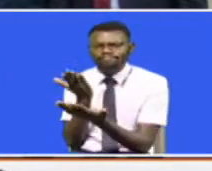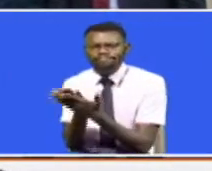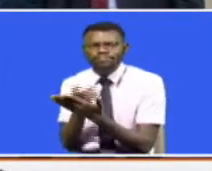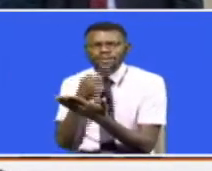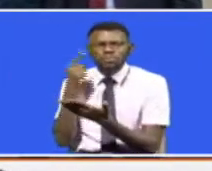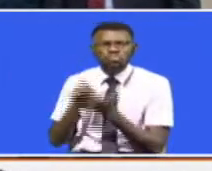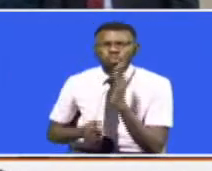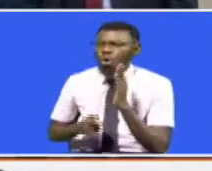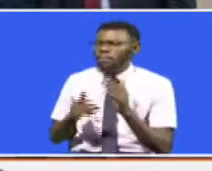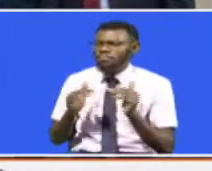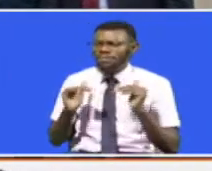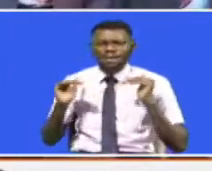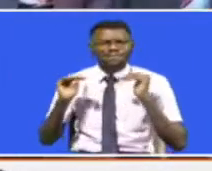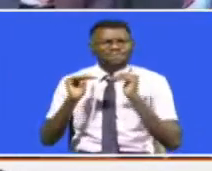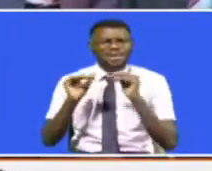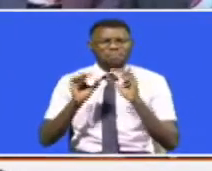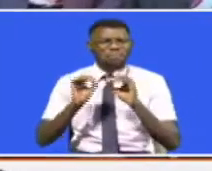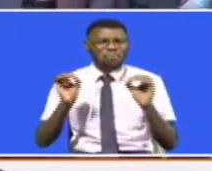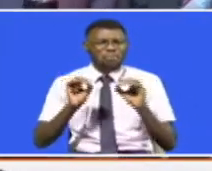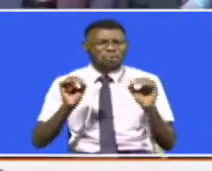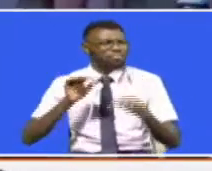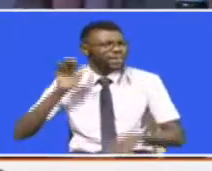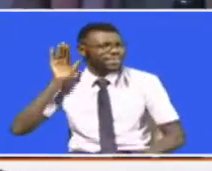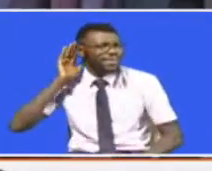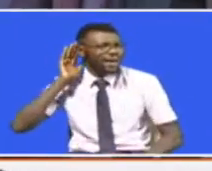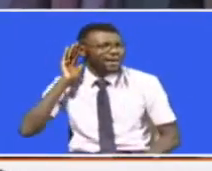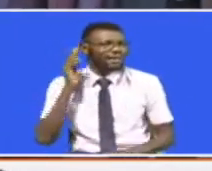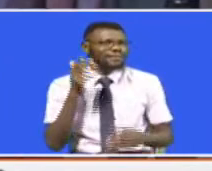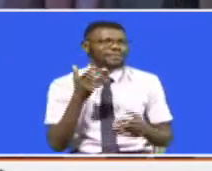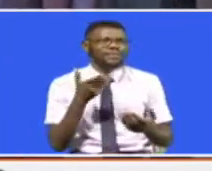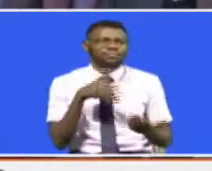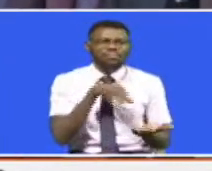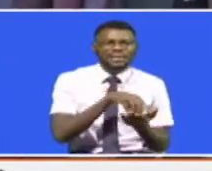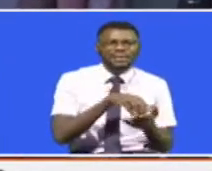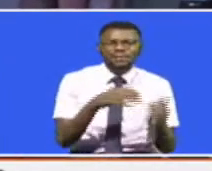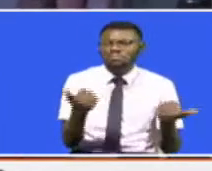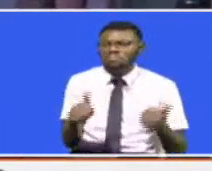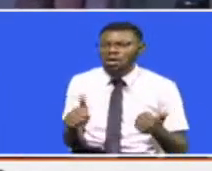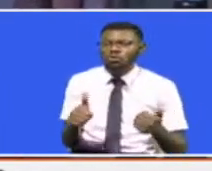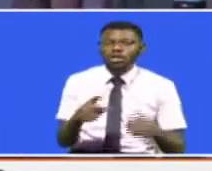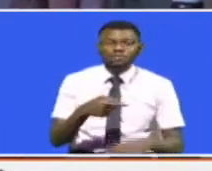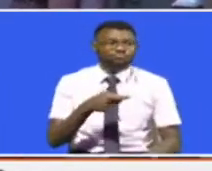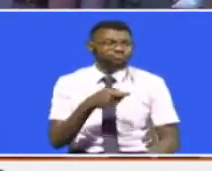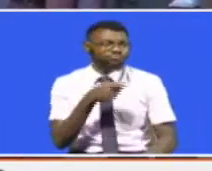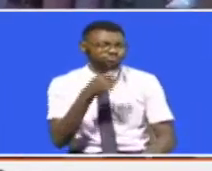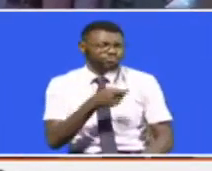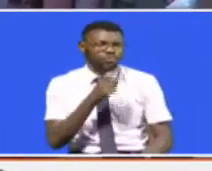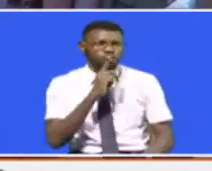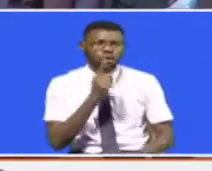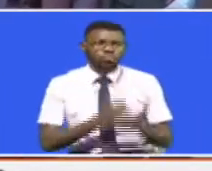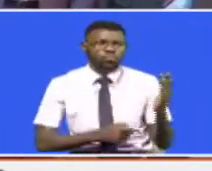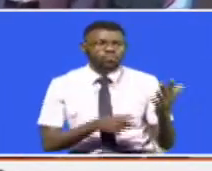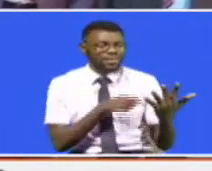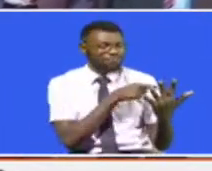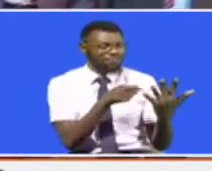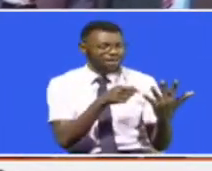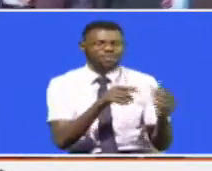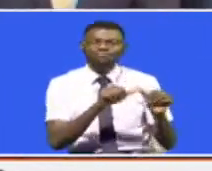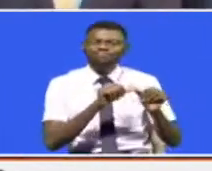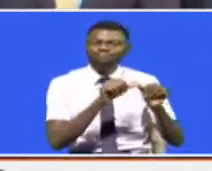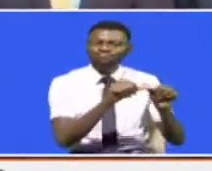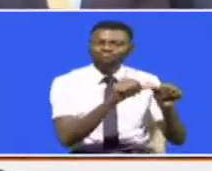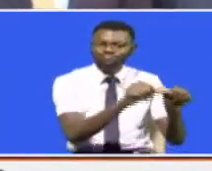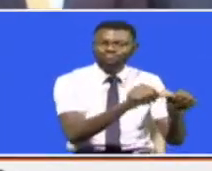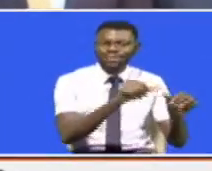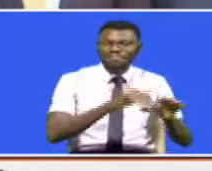were not given a fair hearing. The tribunal chairperson Desmond Nungo ordered that the MPs remain members of the ODM